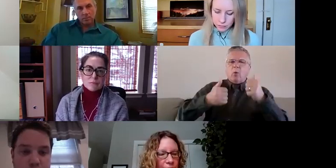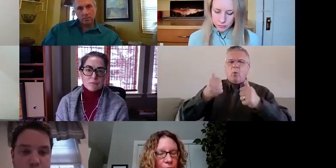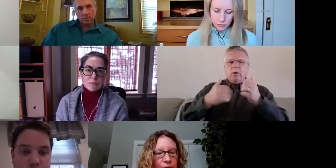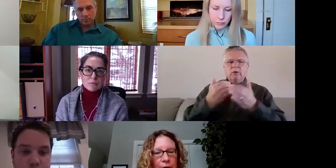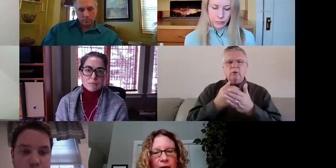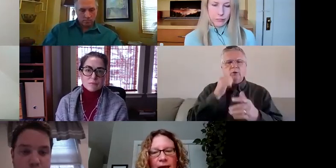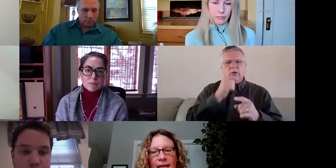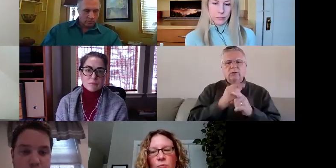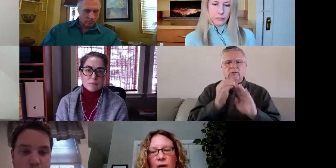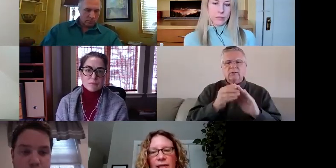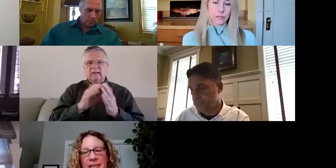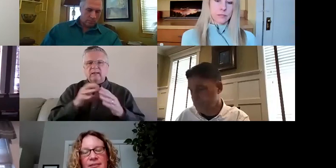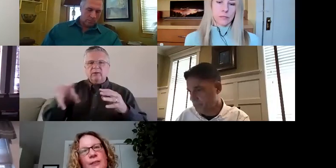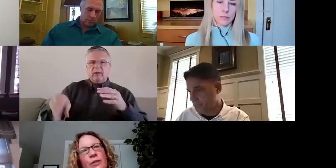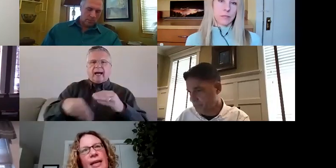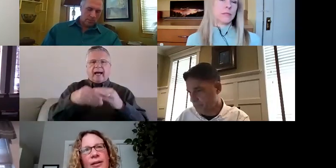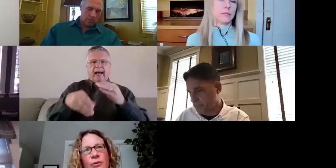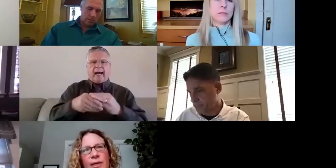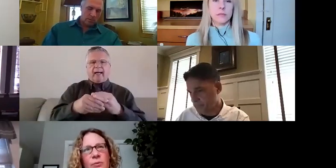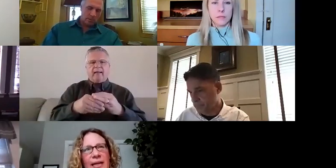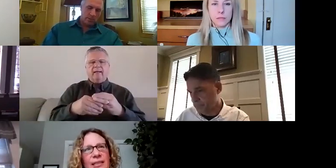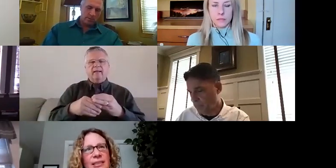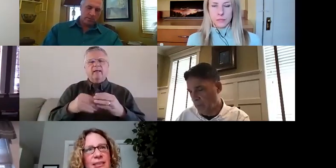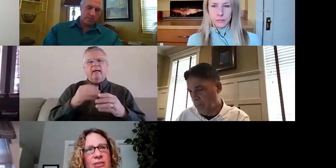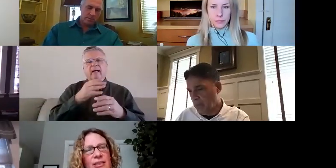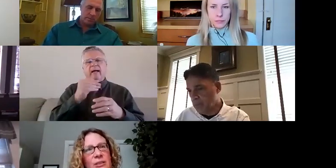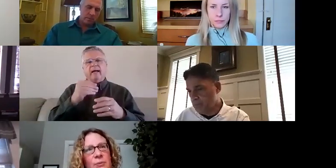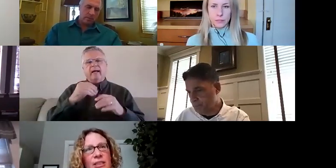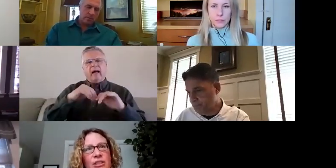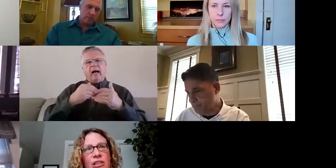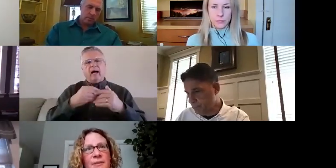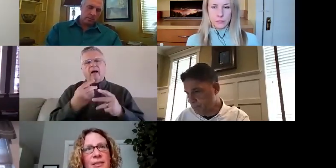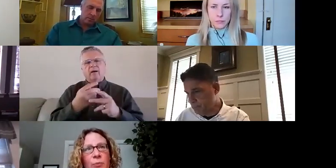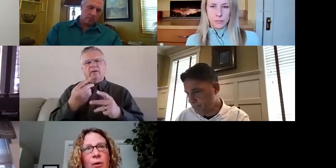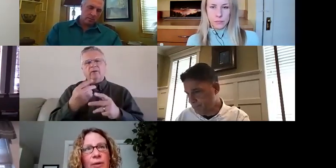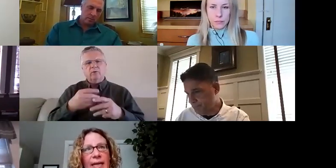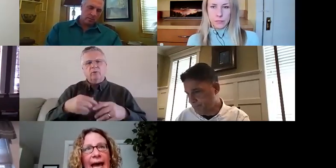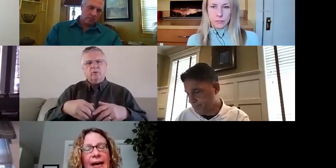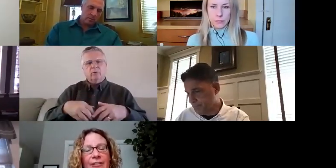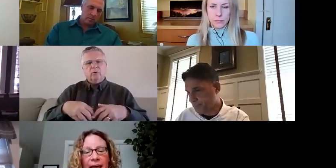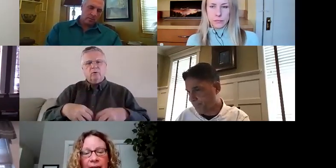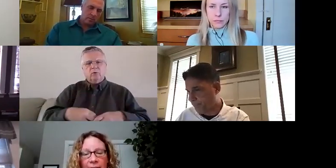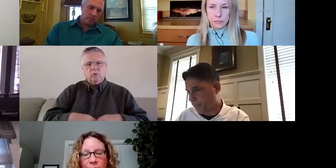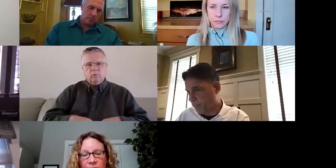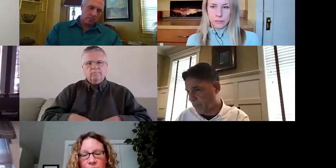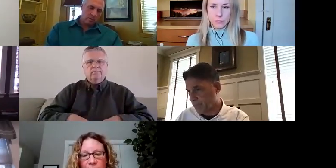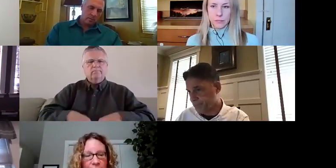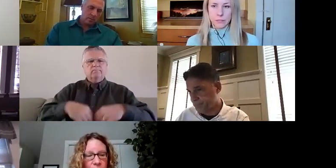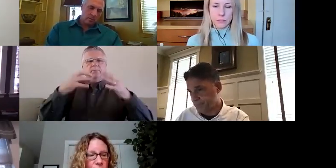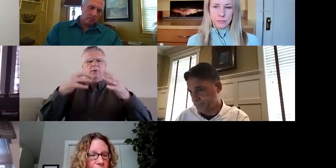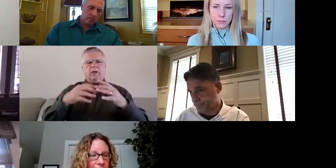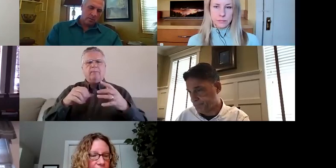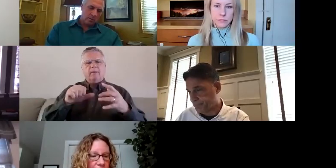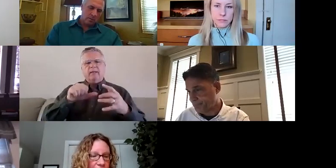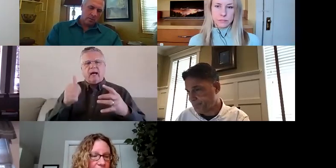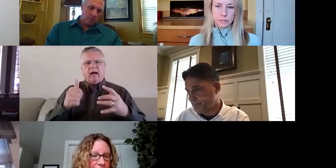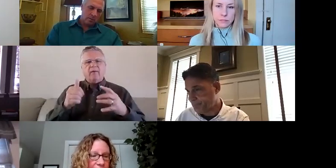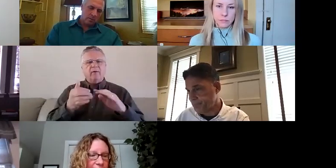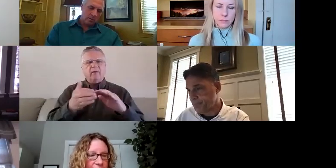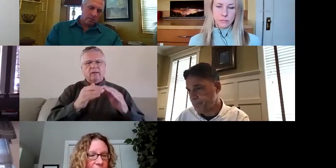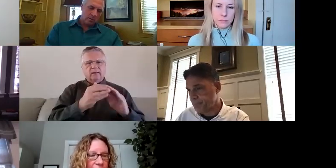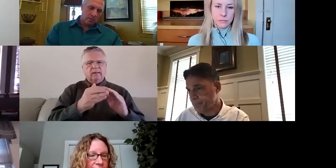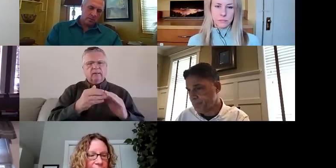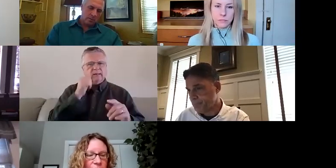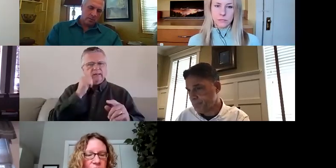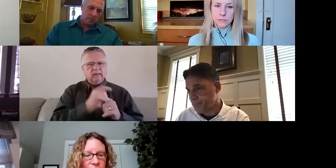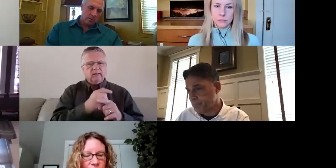our portfolio, as well as figure out how to resurrect the sister cities relationships that we already have. And when we look at that rubric that I put